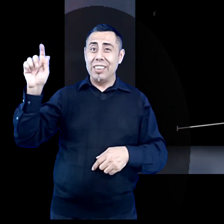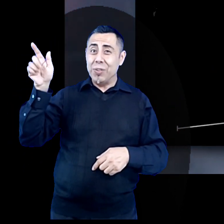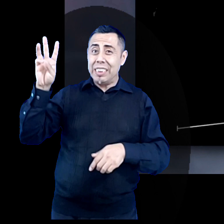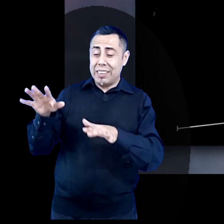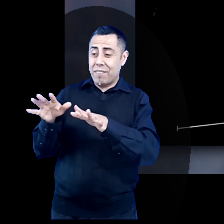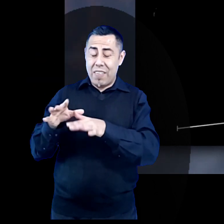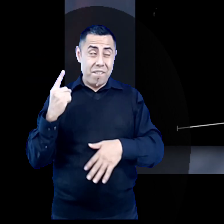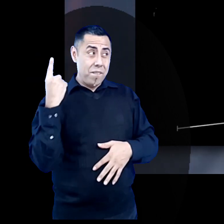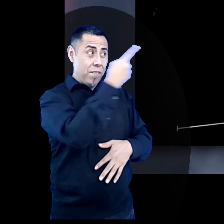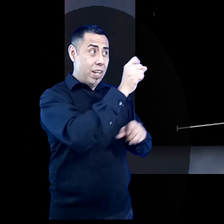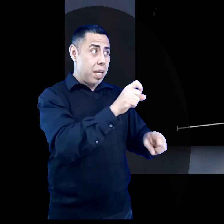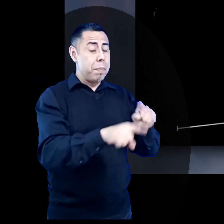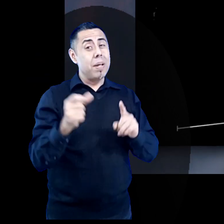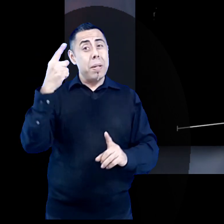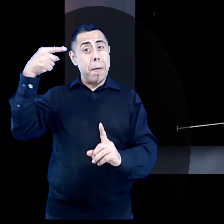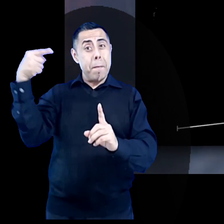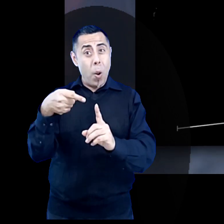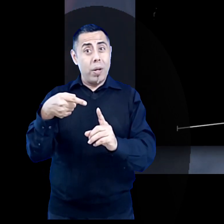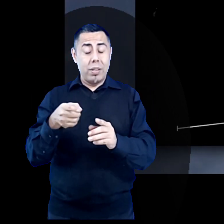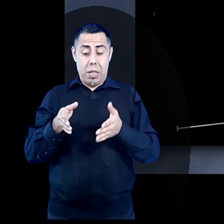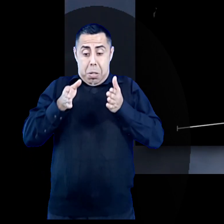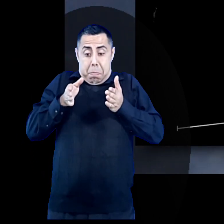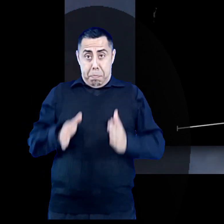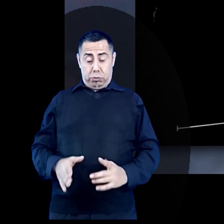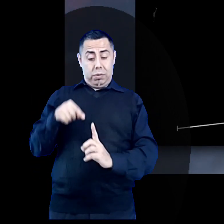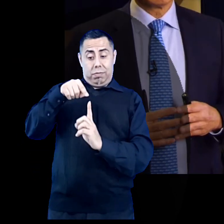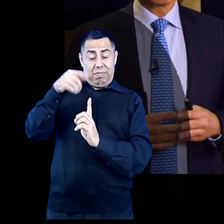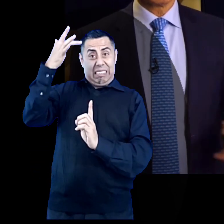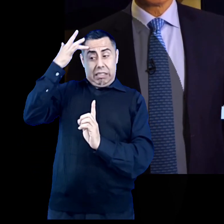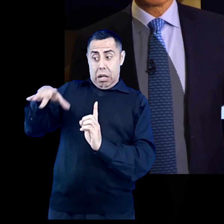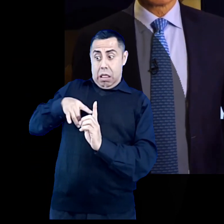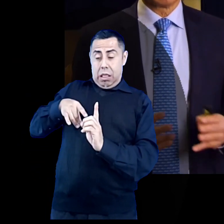video is to say that within 26 feet of this infected